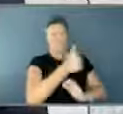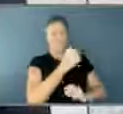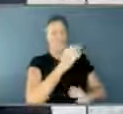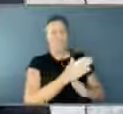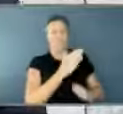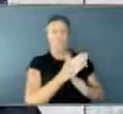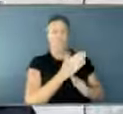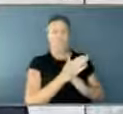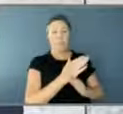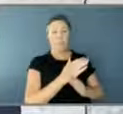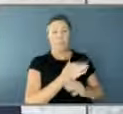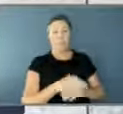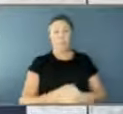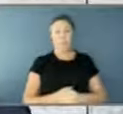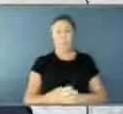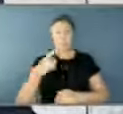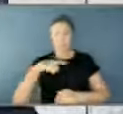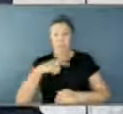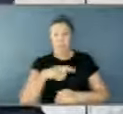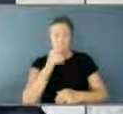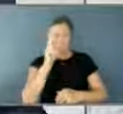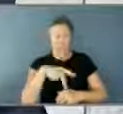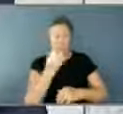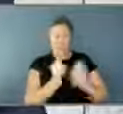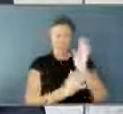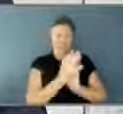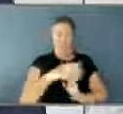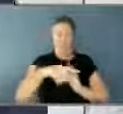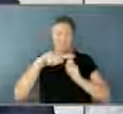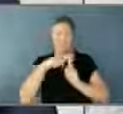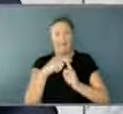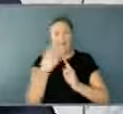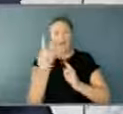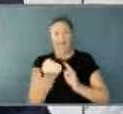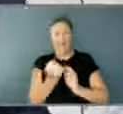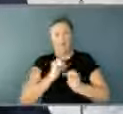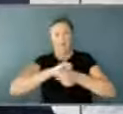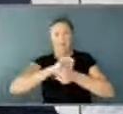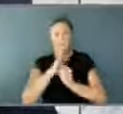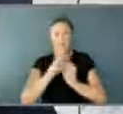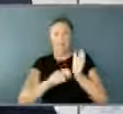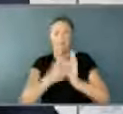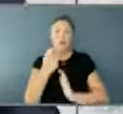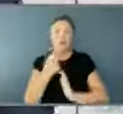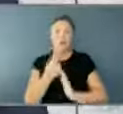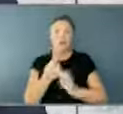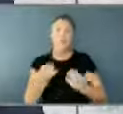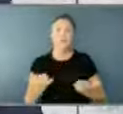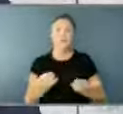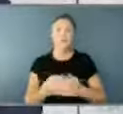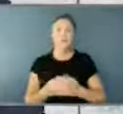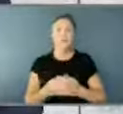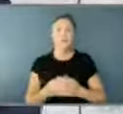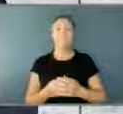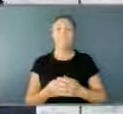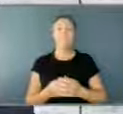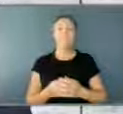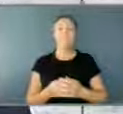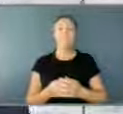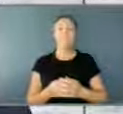with the other challenges that they're presently facing in Perth. On a more positive note, today I had a very